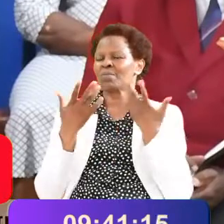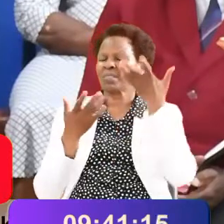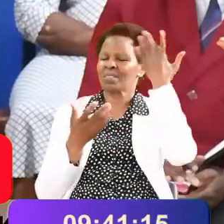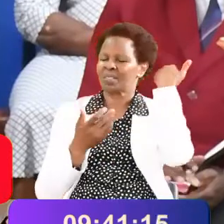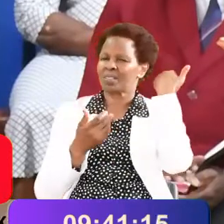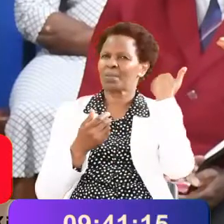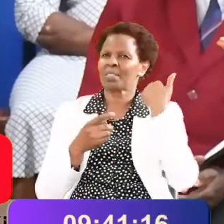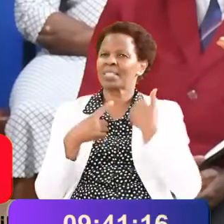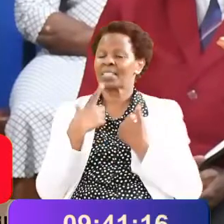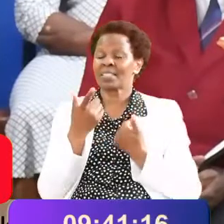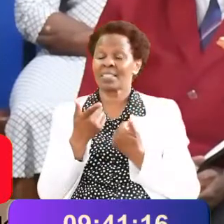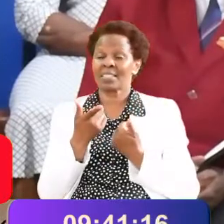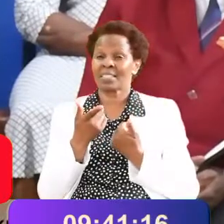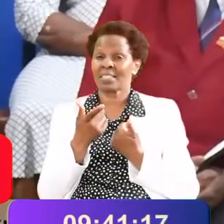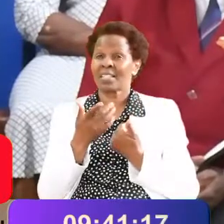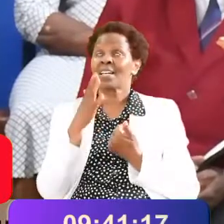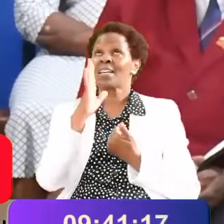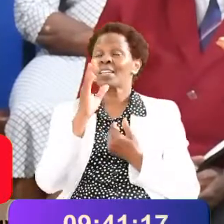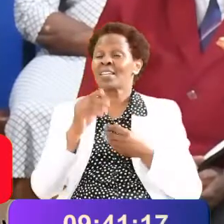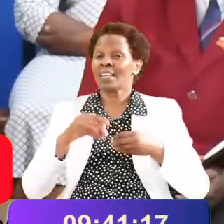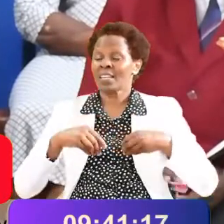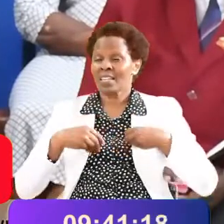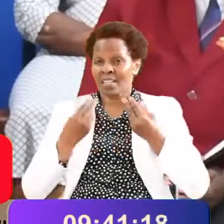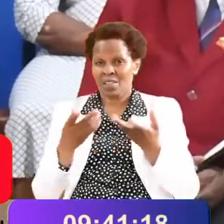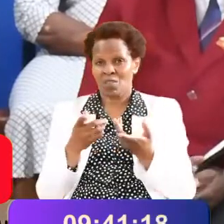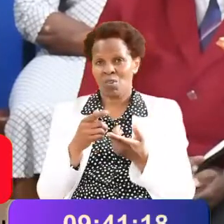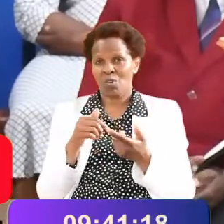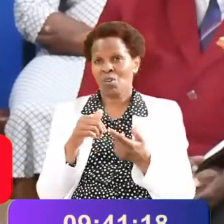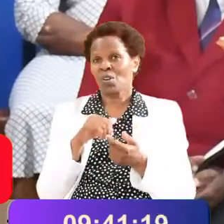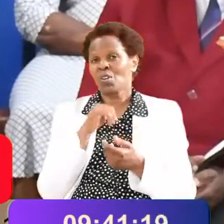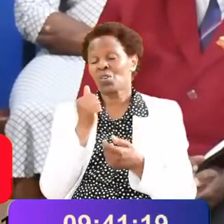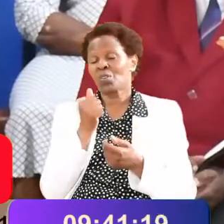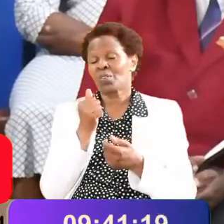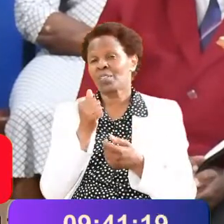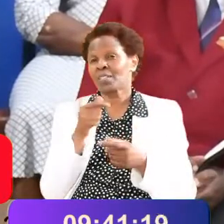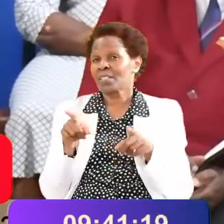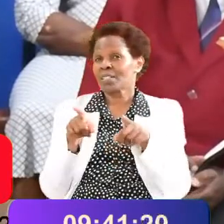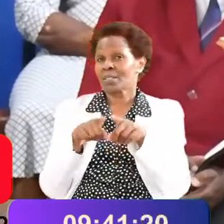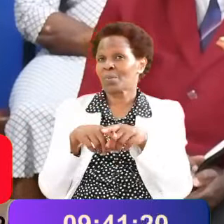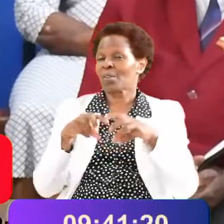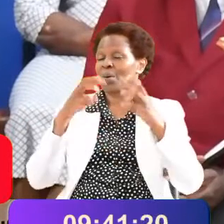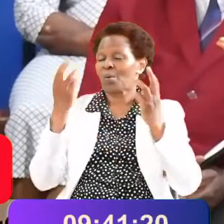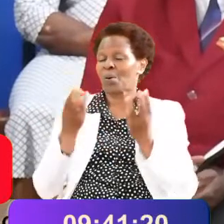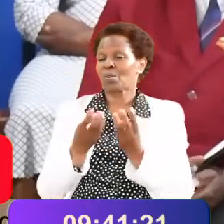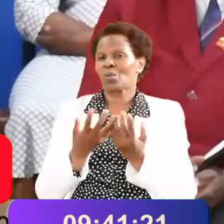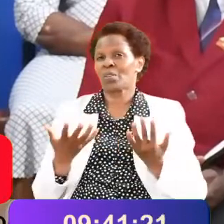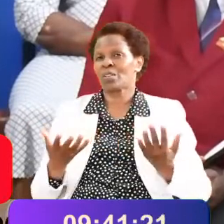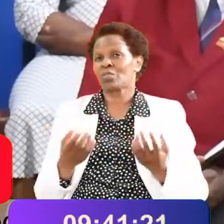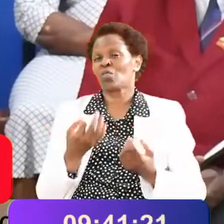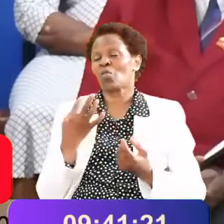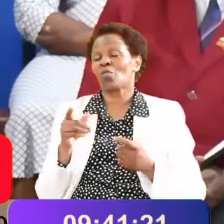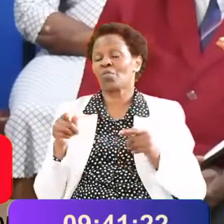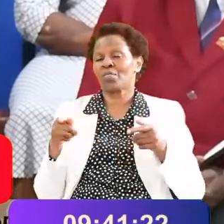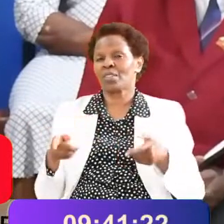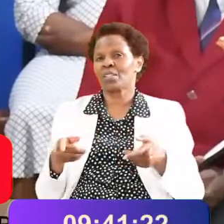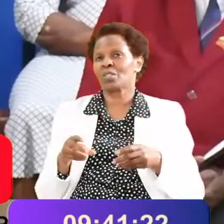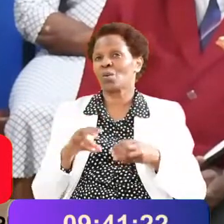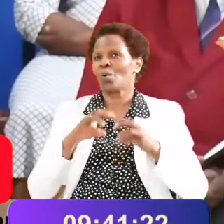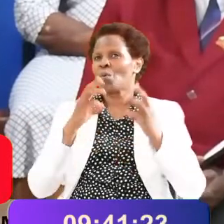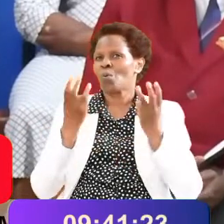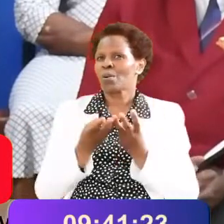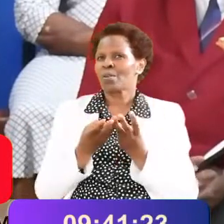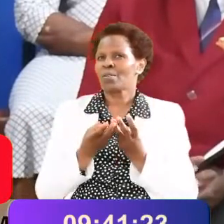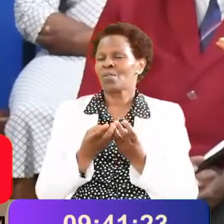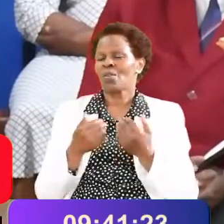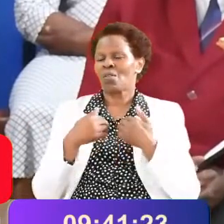he's saying, I want to give you peace, not like it's given by the things of this world. So you need to have peace in yourself.